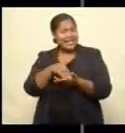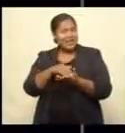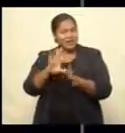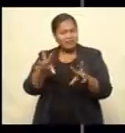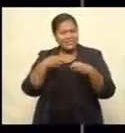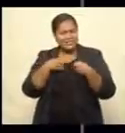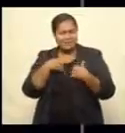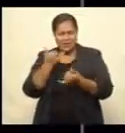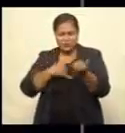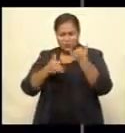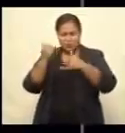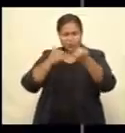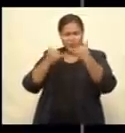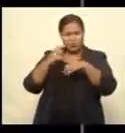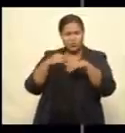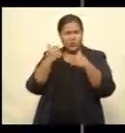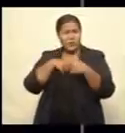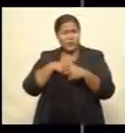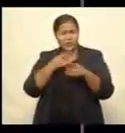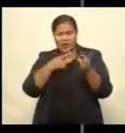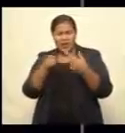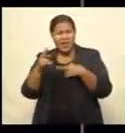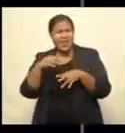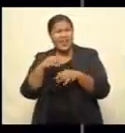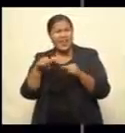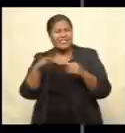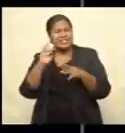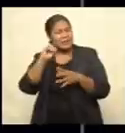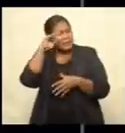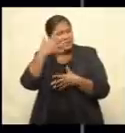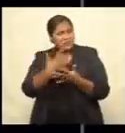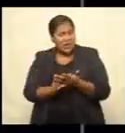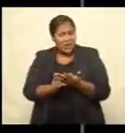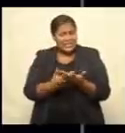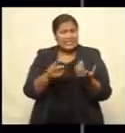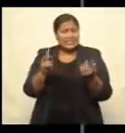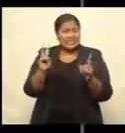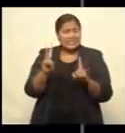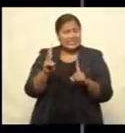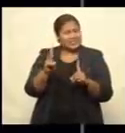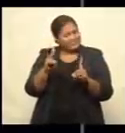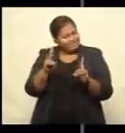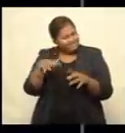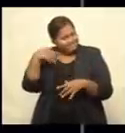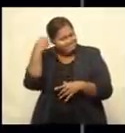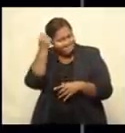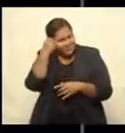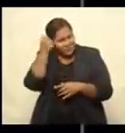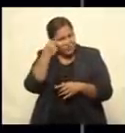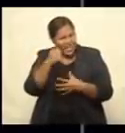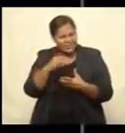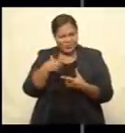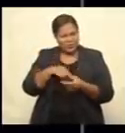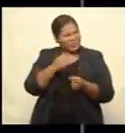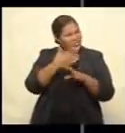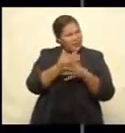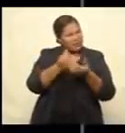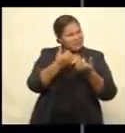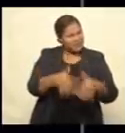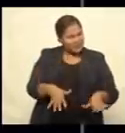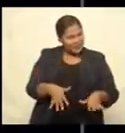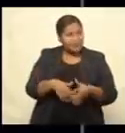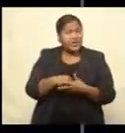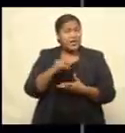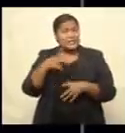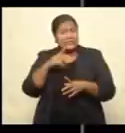several calls on its men's referral line, with some experiencing trauma caused by COVID-19 related job losses. Center coordinator Shamima